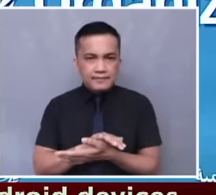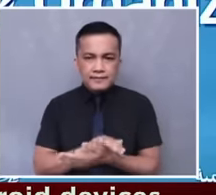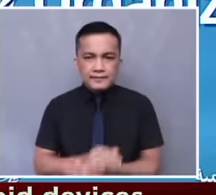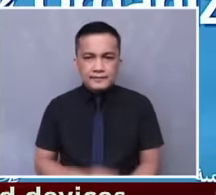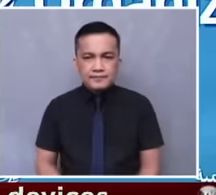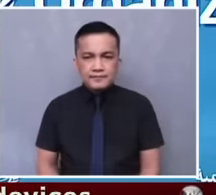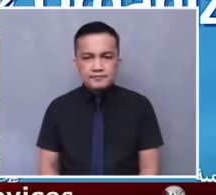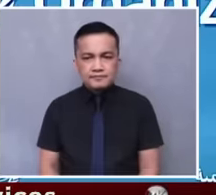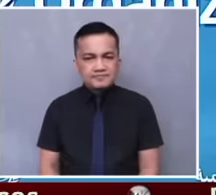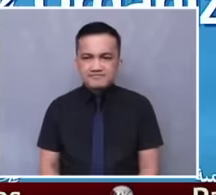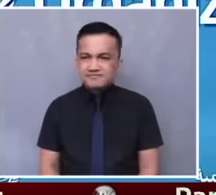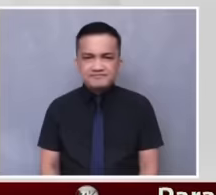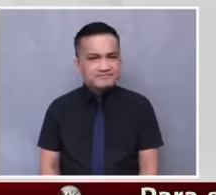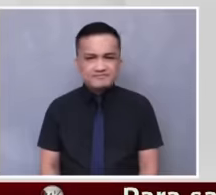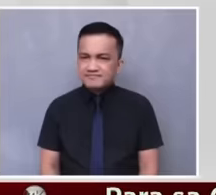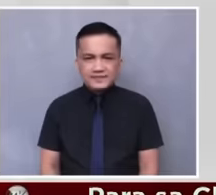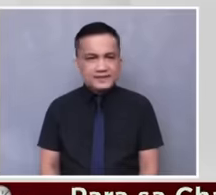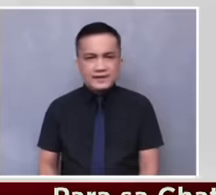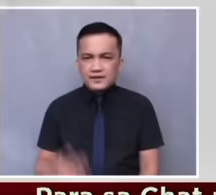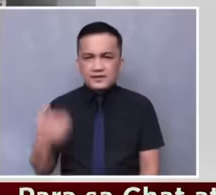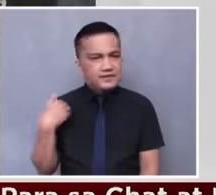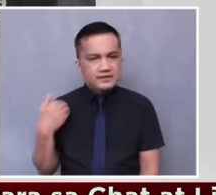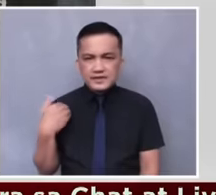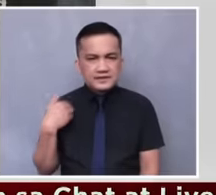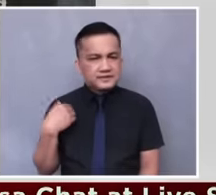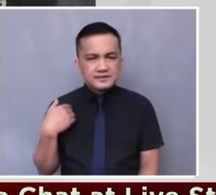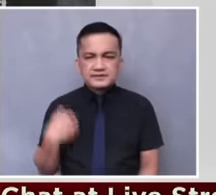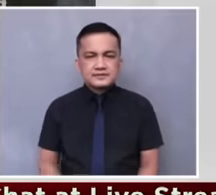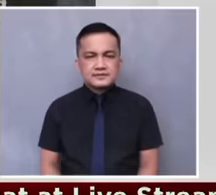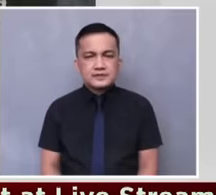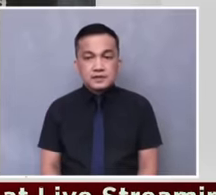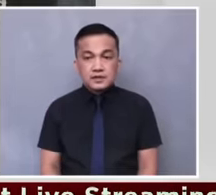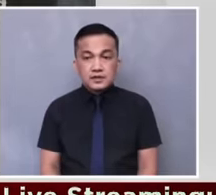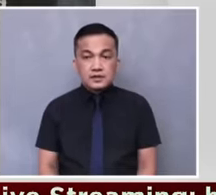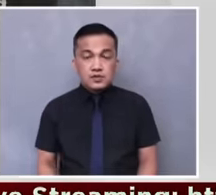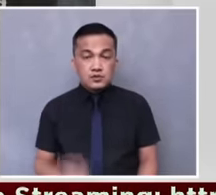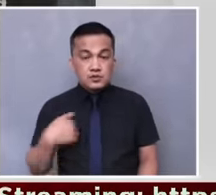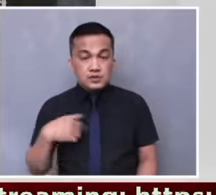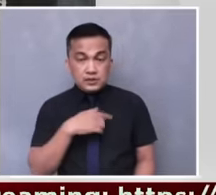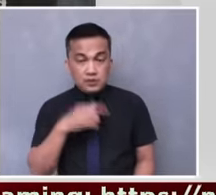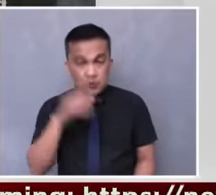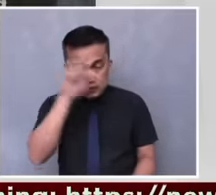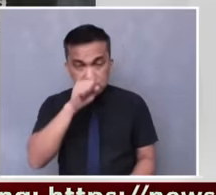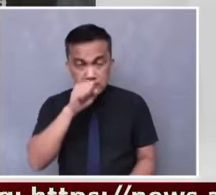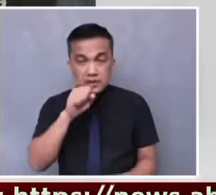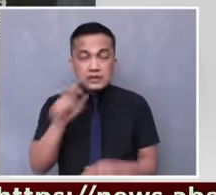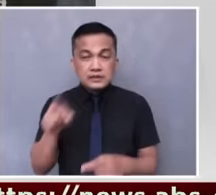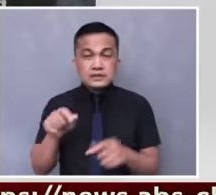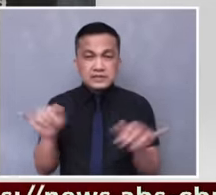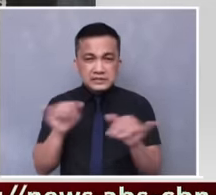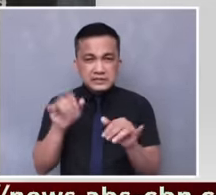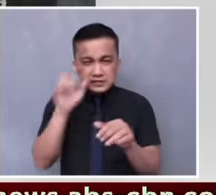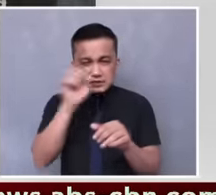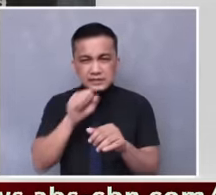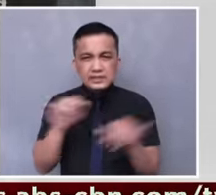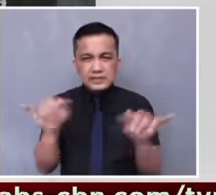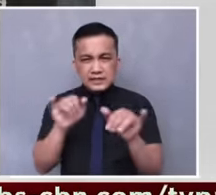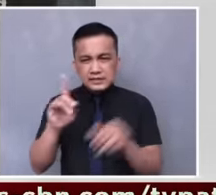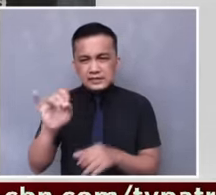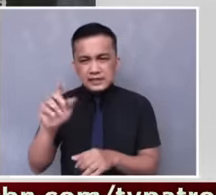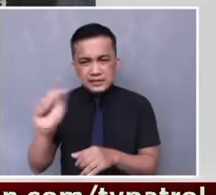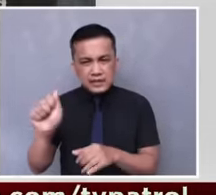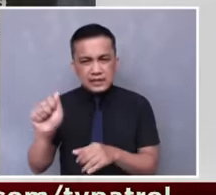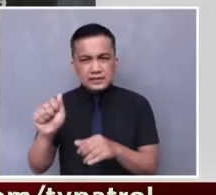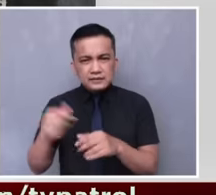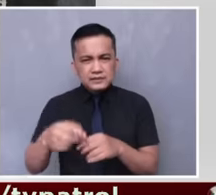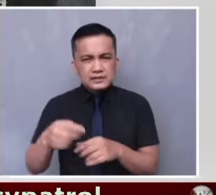it's not done with us. We'd like to assume that it can act like Delta and may lead to really a high number of